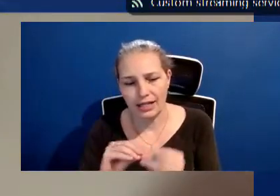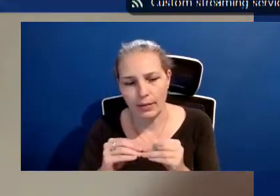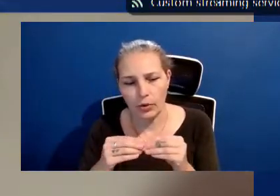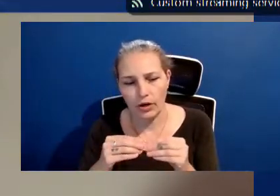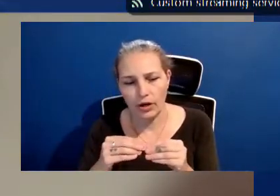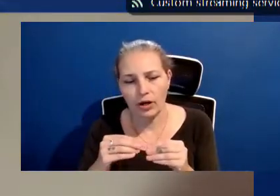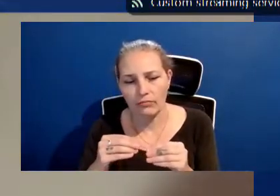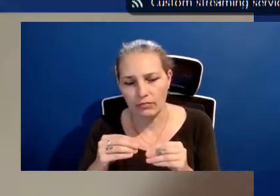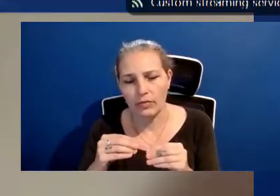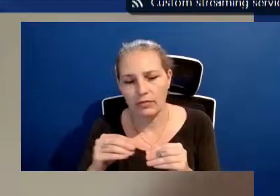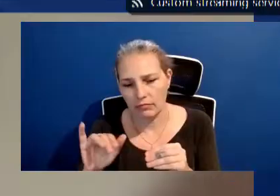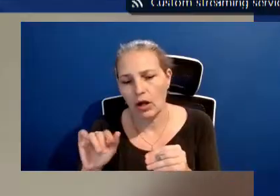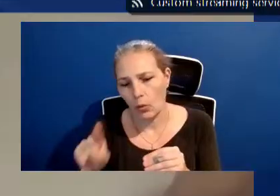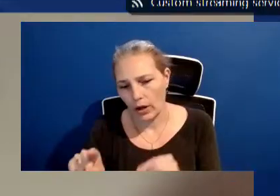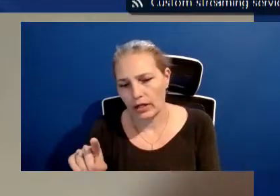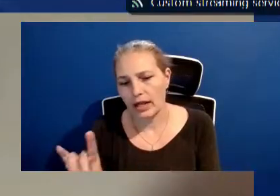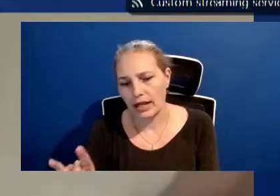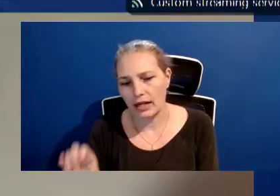which is